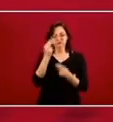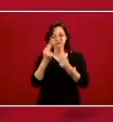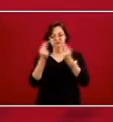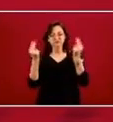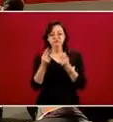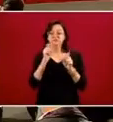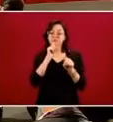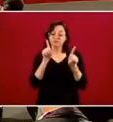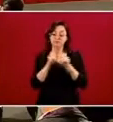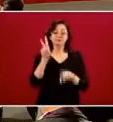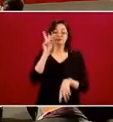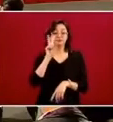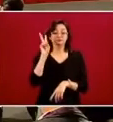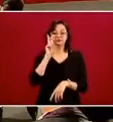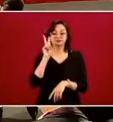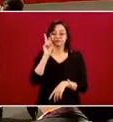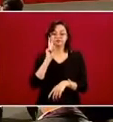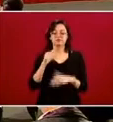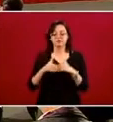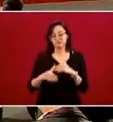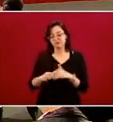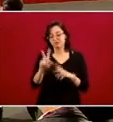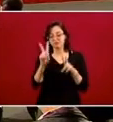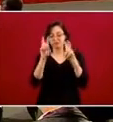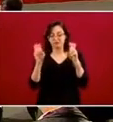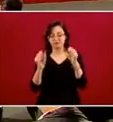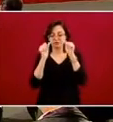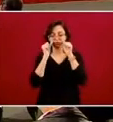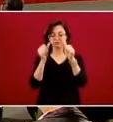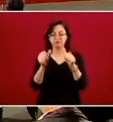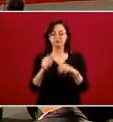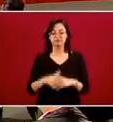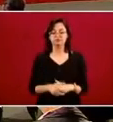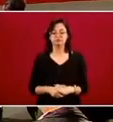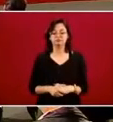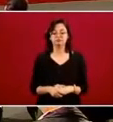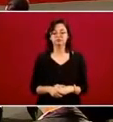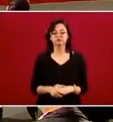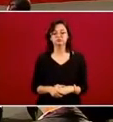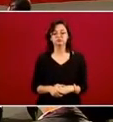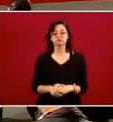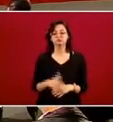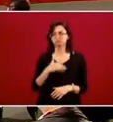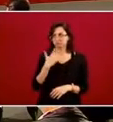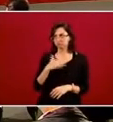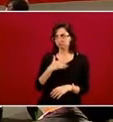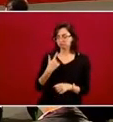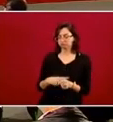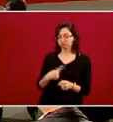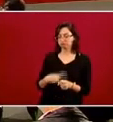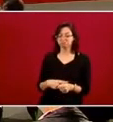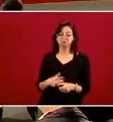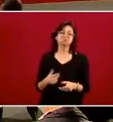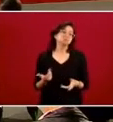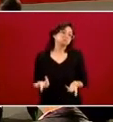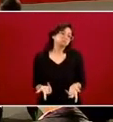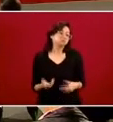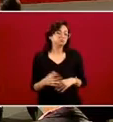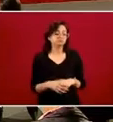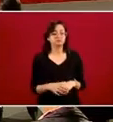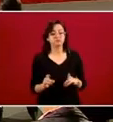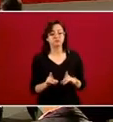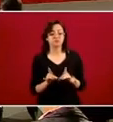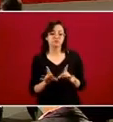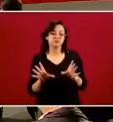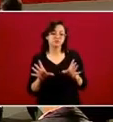possible mental health implication of dealing with this pandemic. So it's a topic that we will continue to explore in following press conferences.